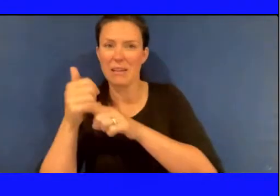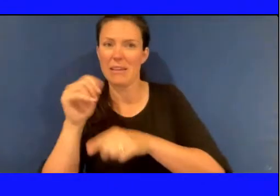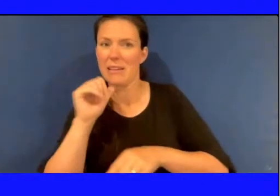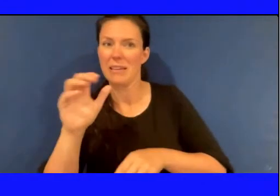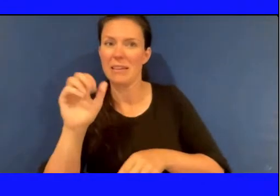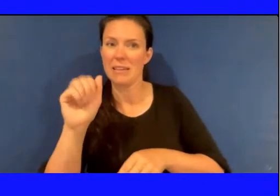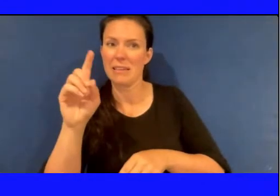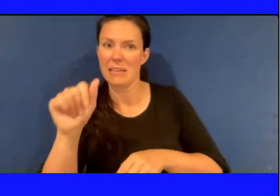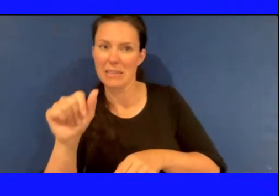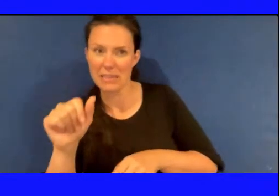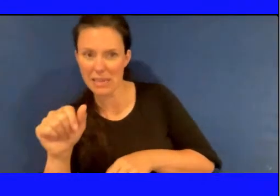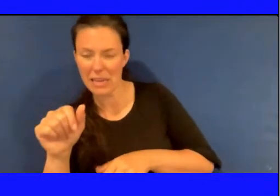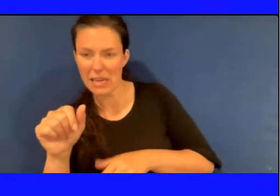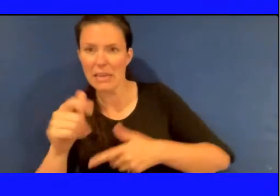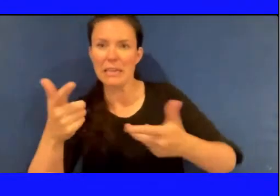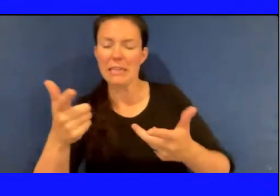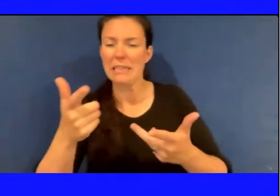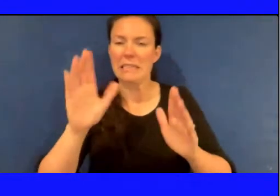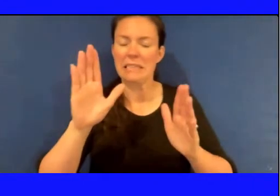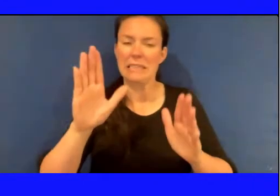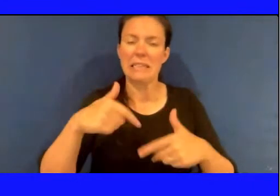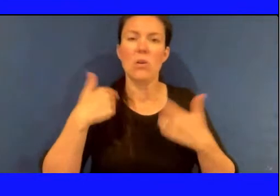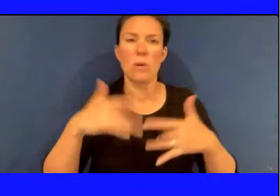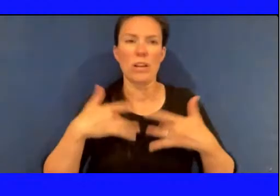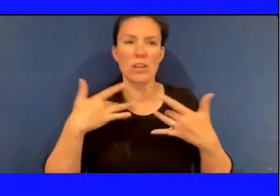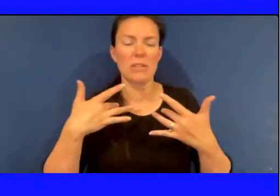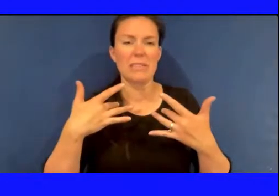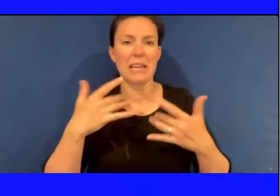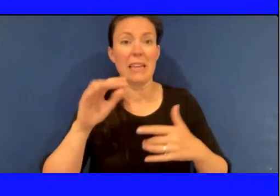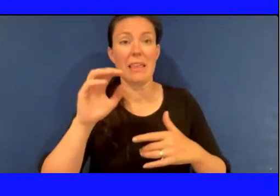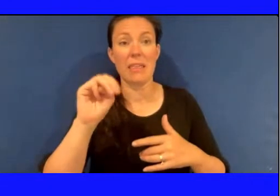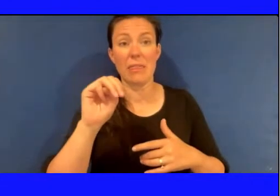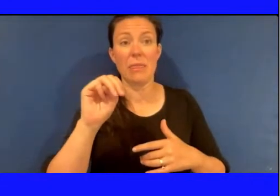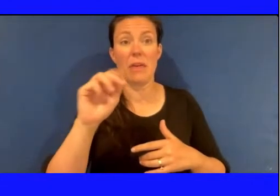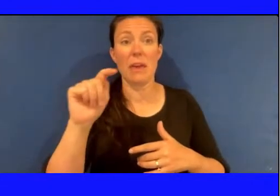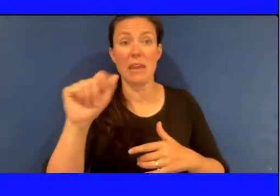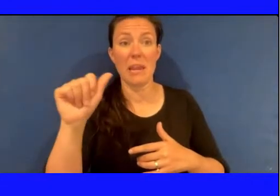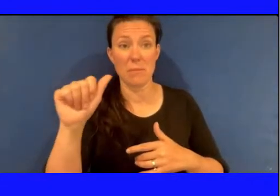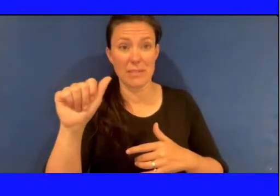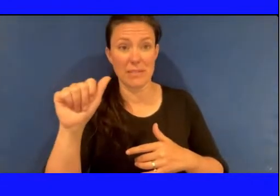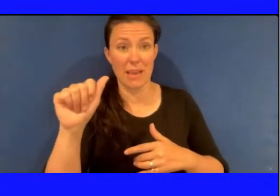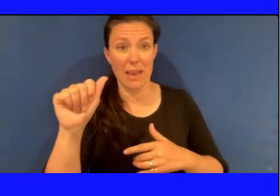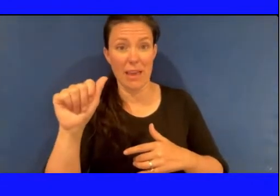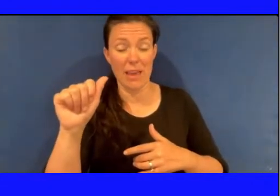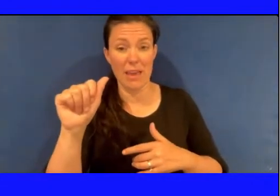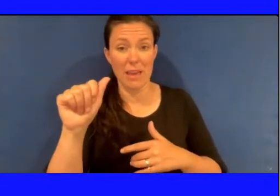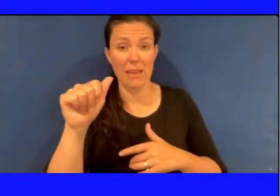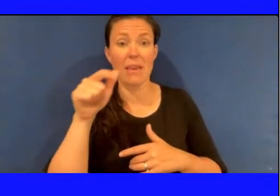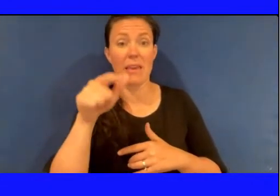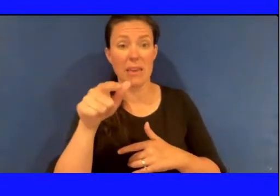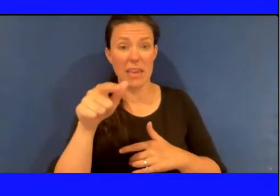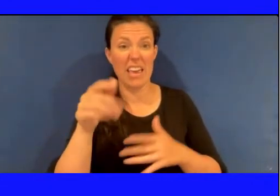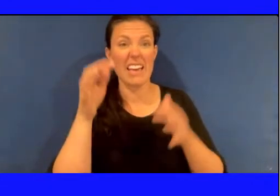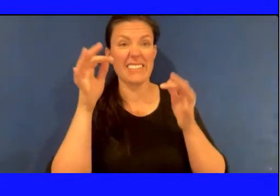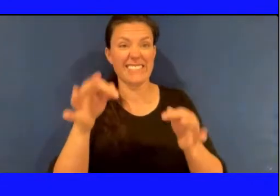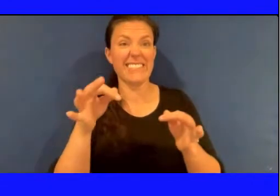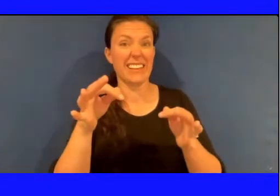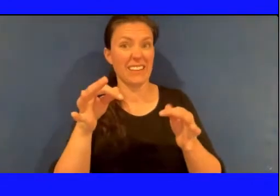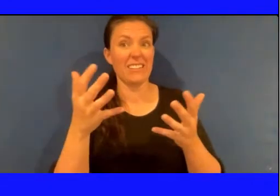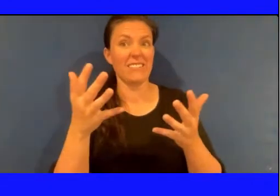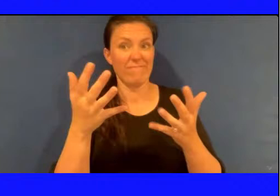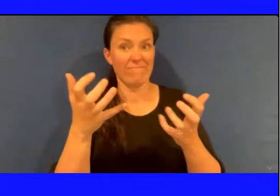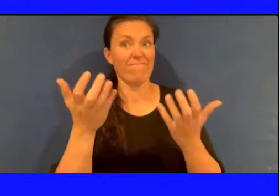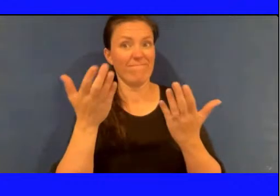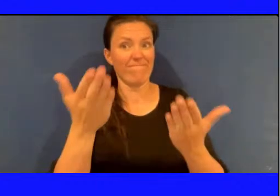tremendous amount of sense. And so we're really excited that the MTA has put their stake in the ground to